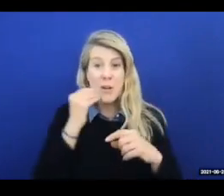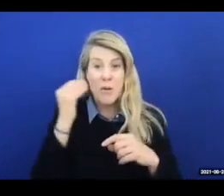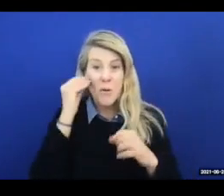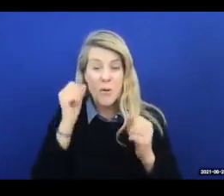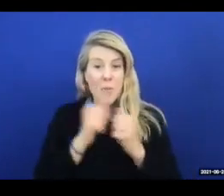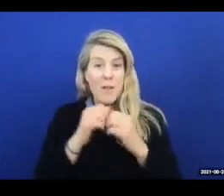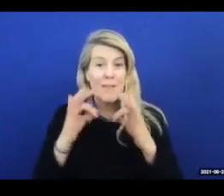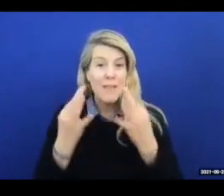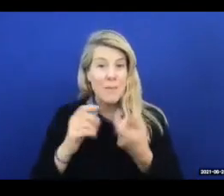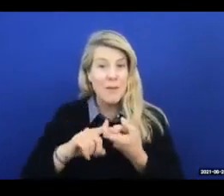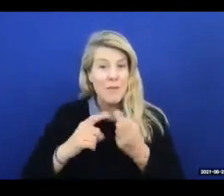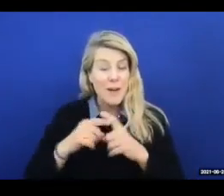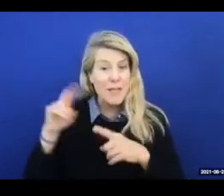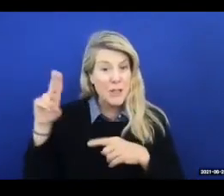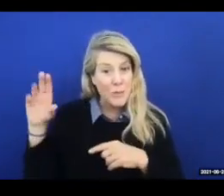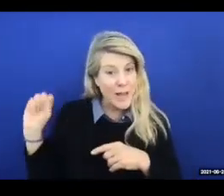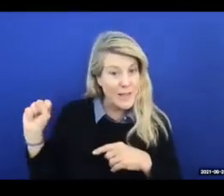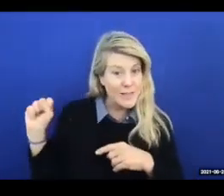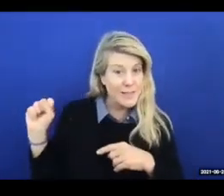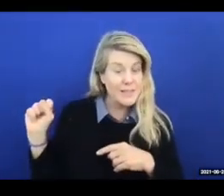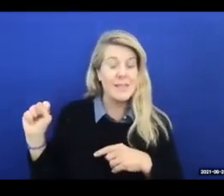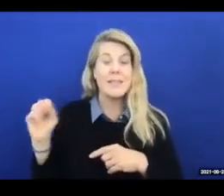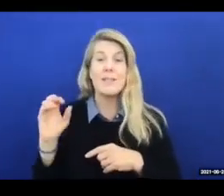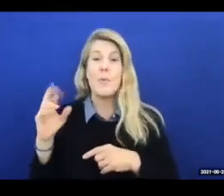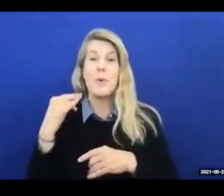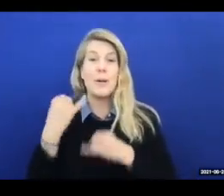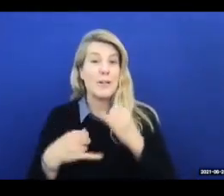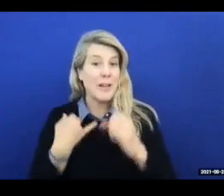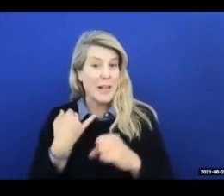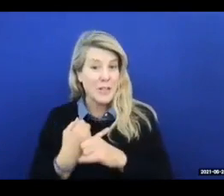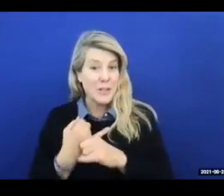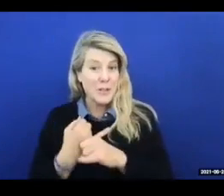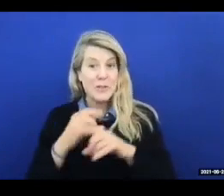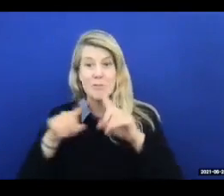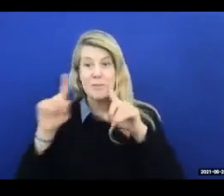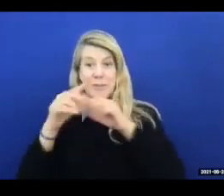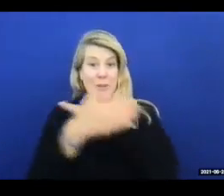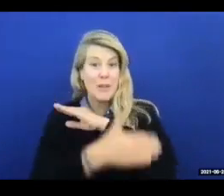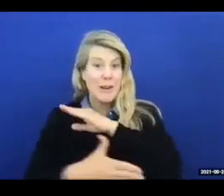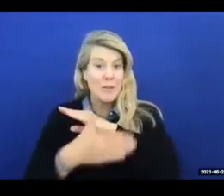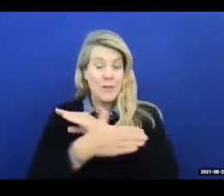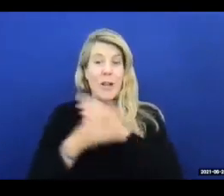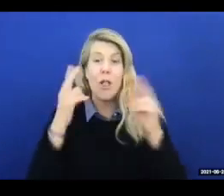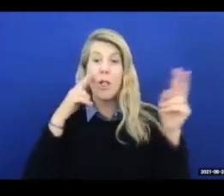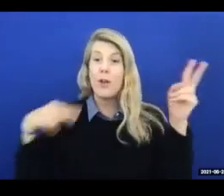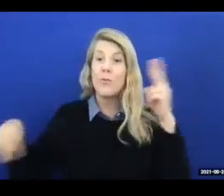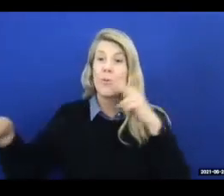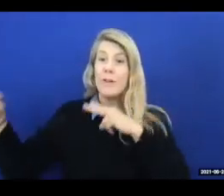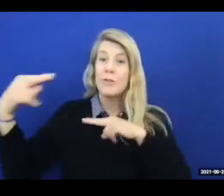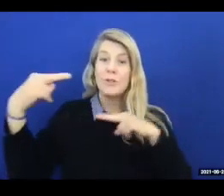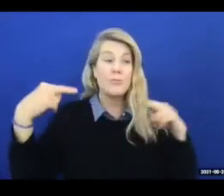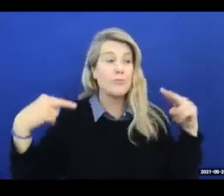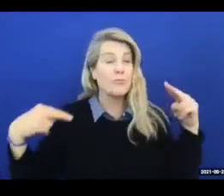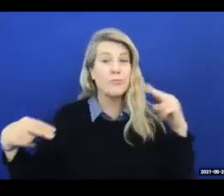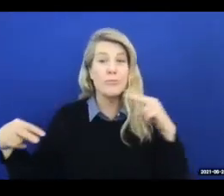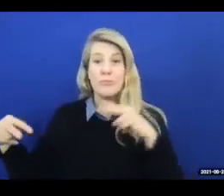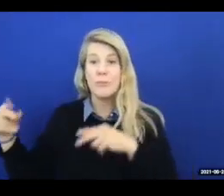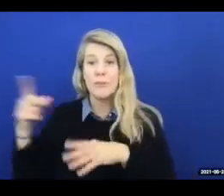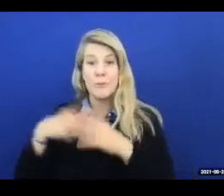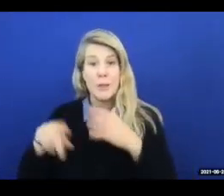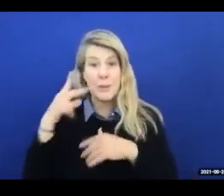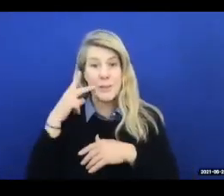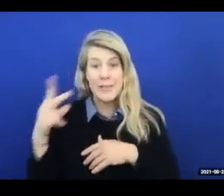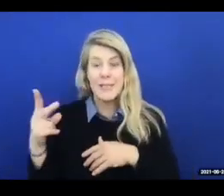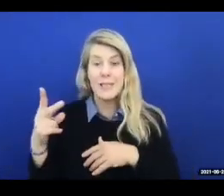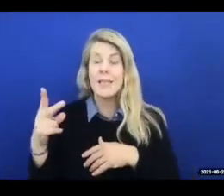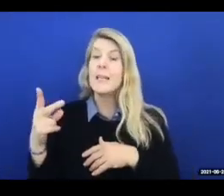and friends in the United States and in other countries around the world, look around you. Please remember